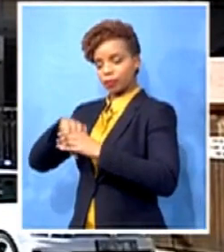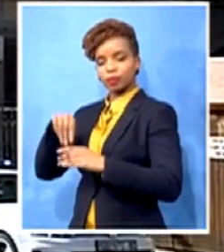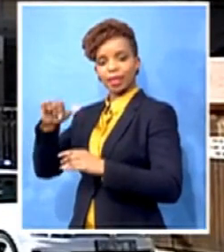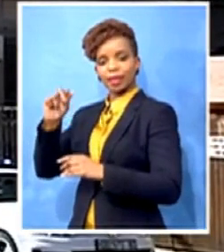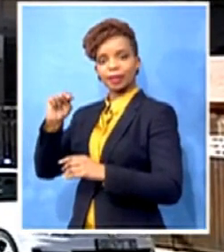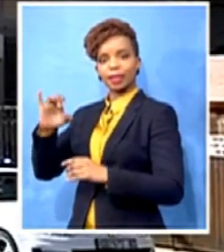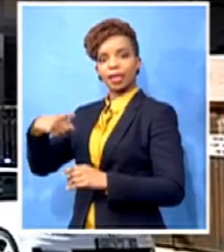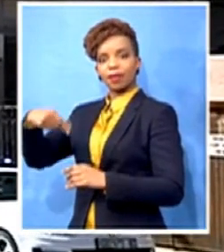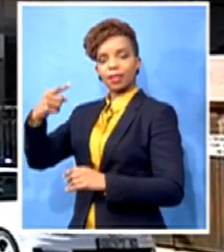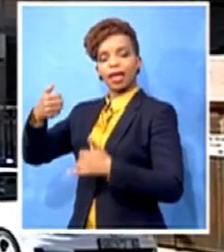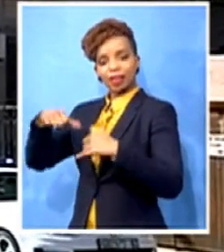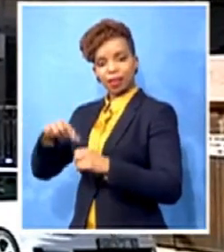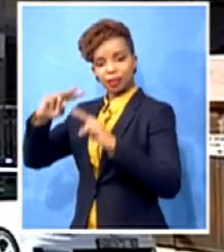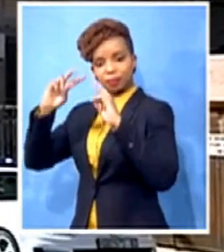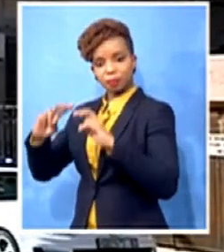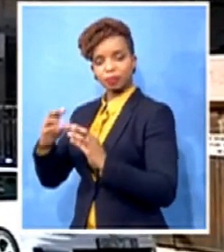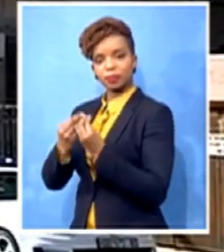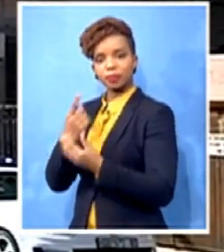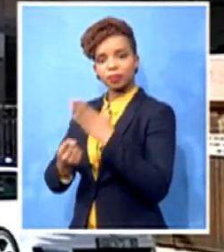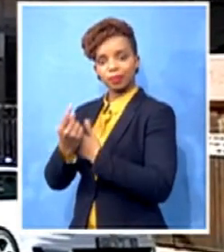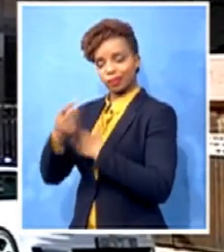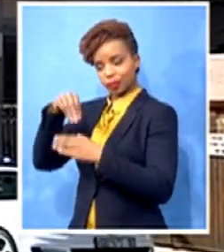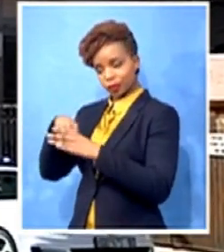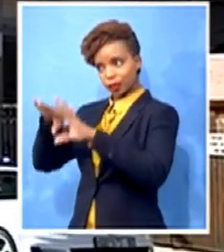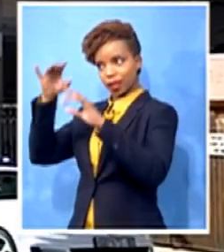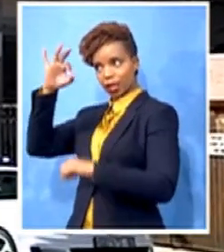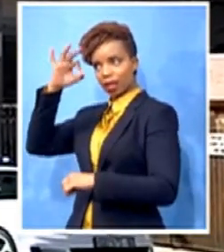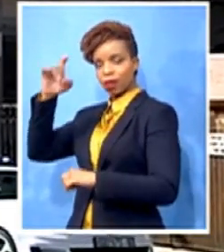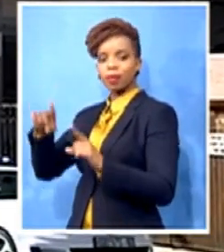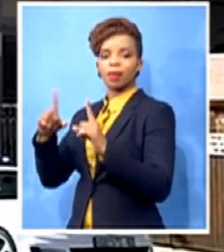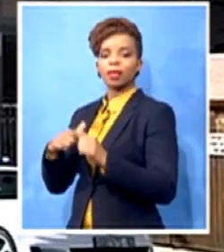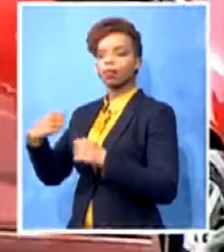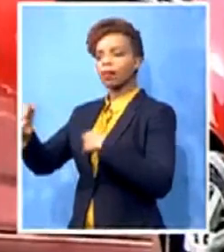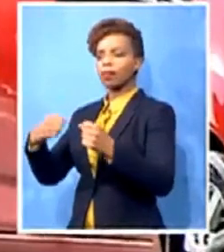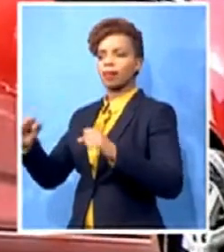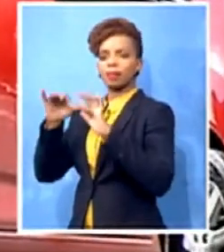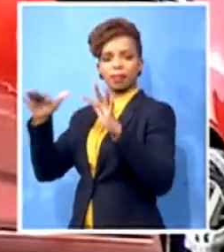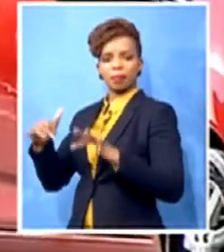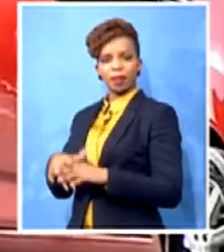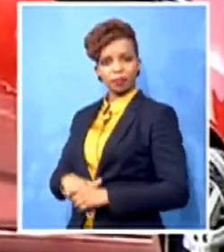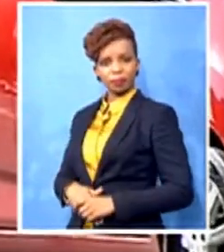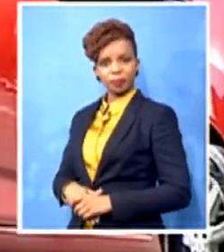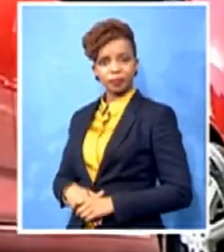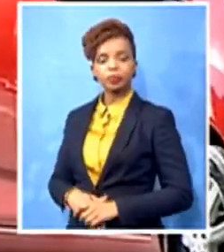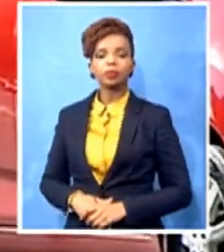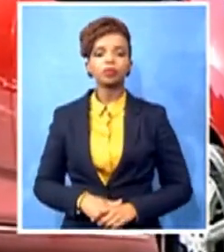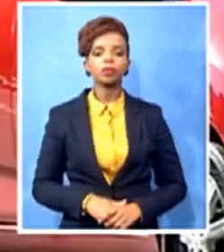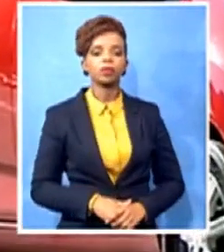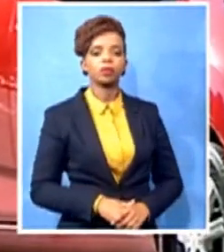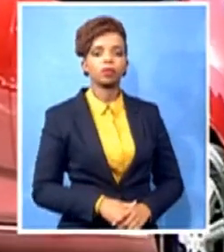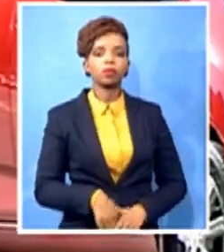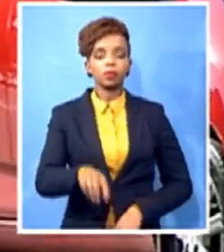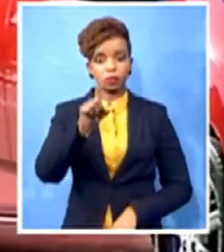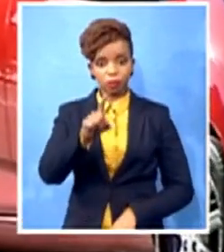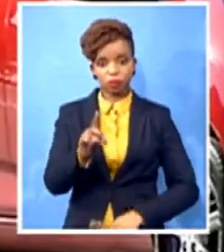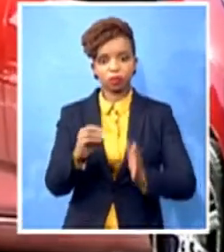also to put competent people into these positions. So this underscores why some of us were concerned when the ANC